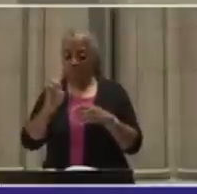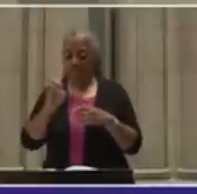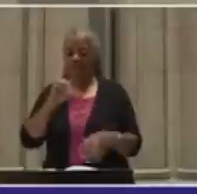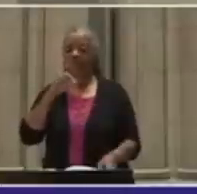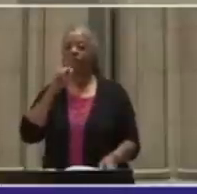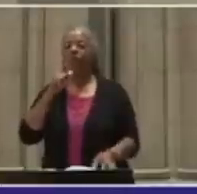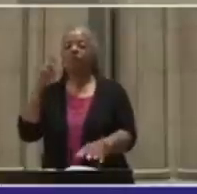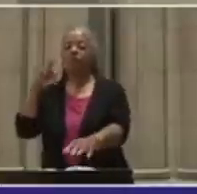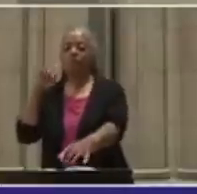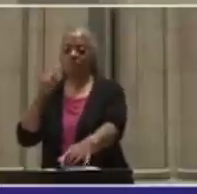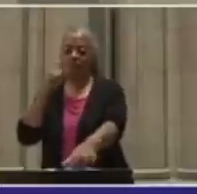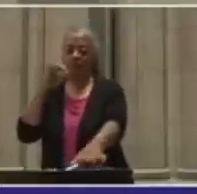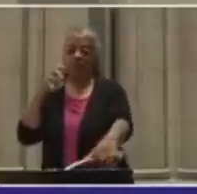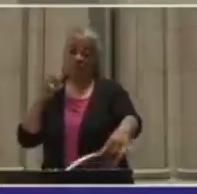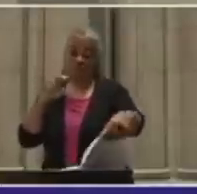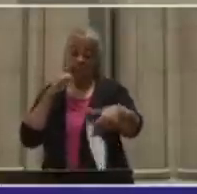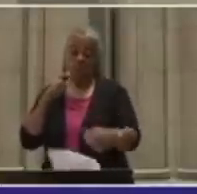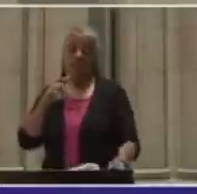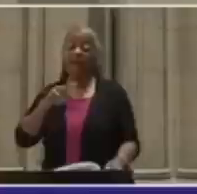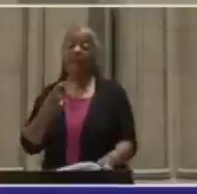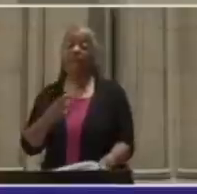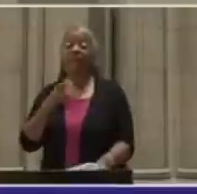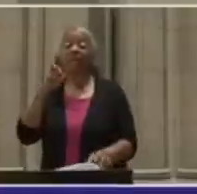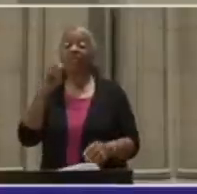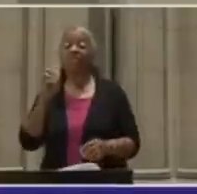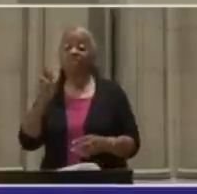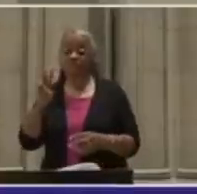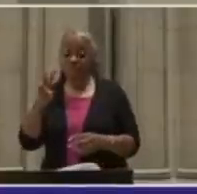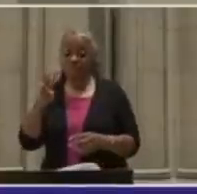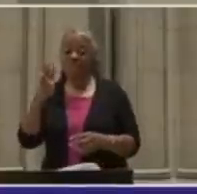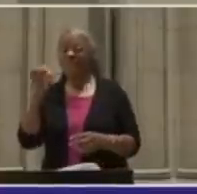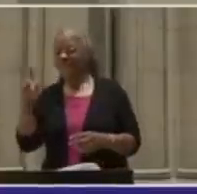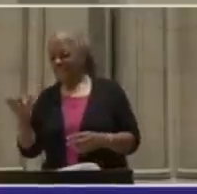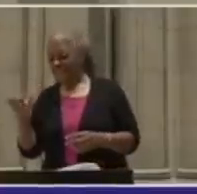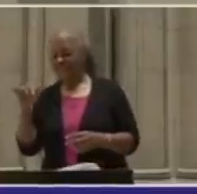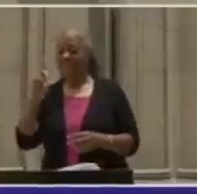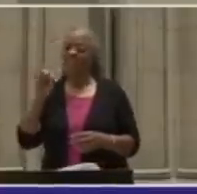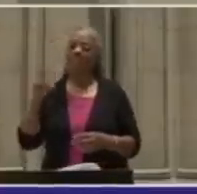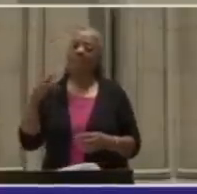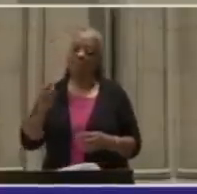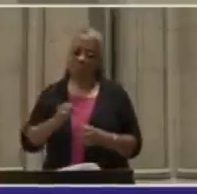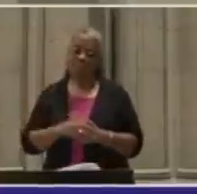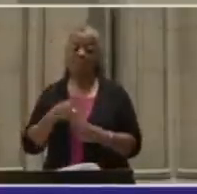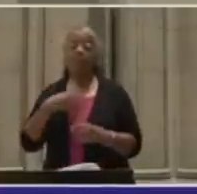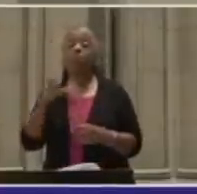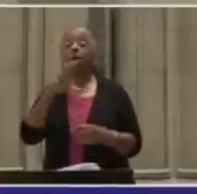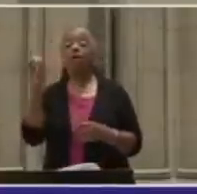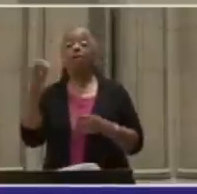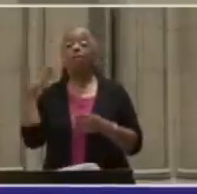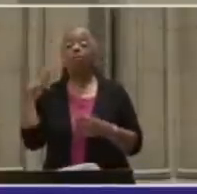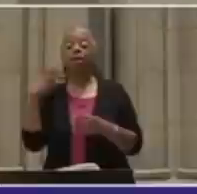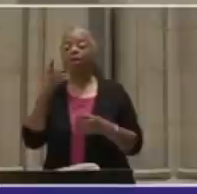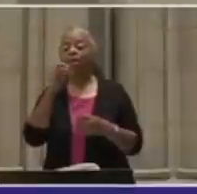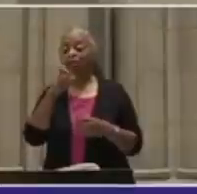Cathedral, to my dear friend, Right Reverend Kelly Douglas, to my co-chair, the Reverend